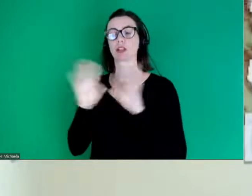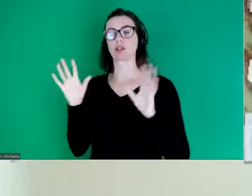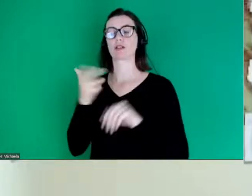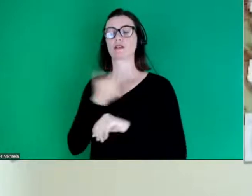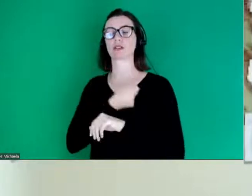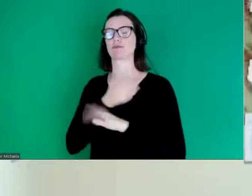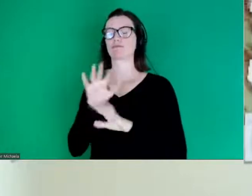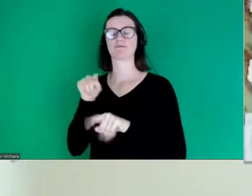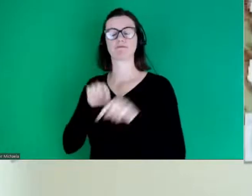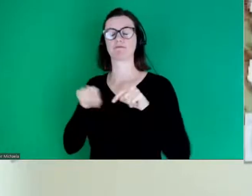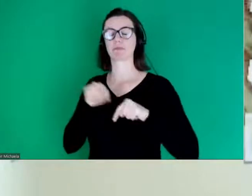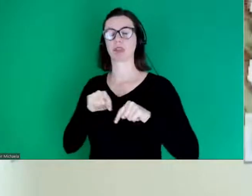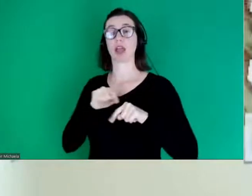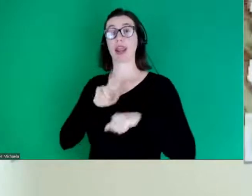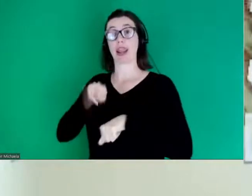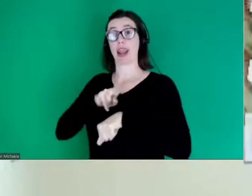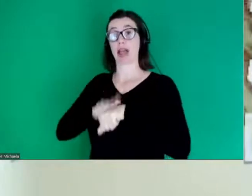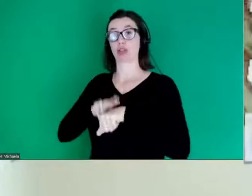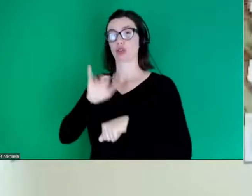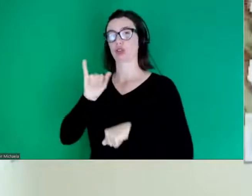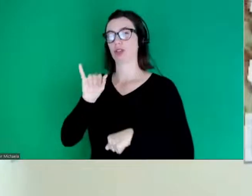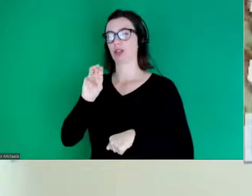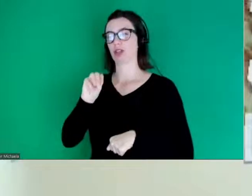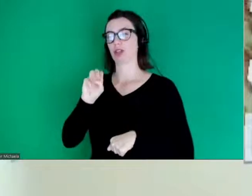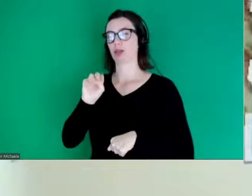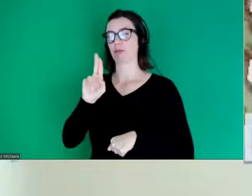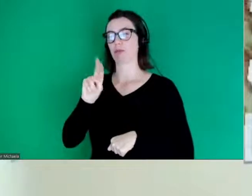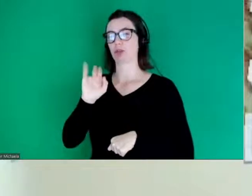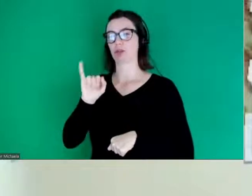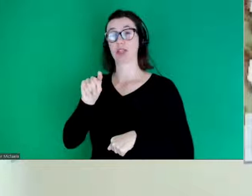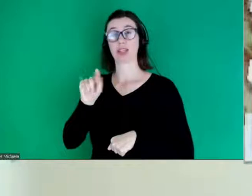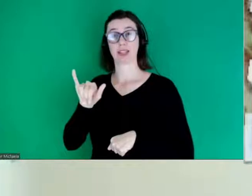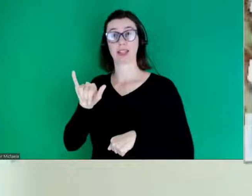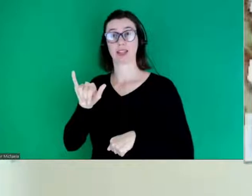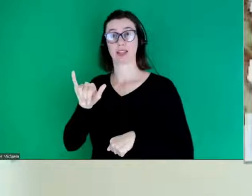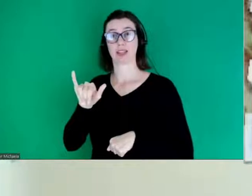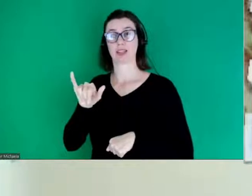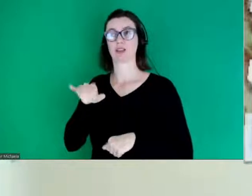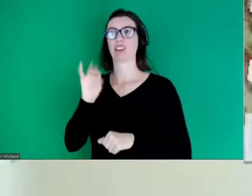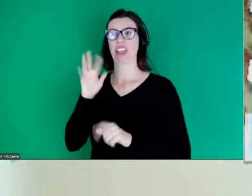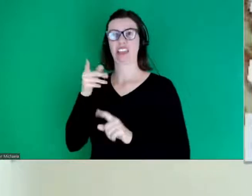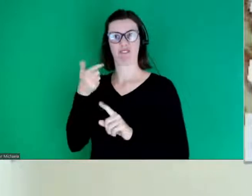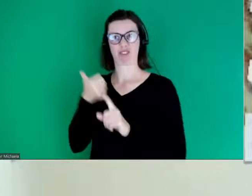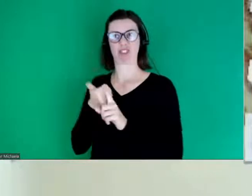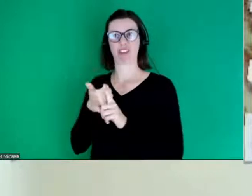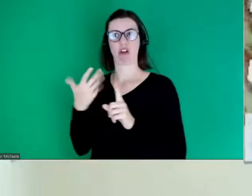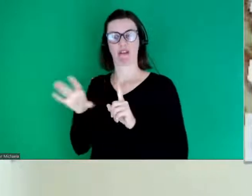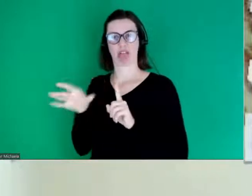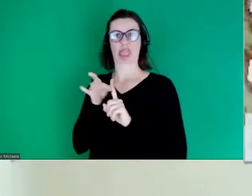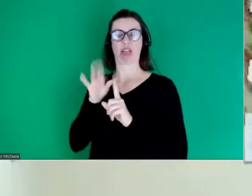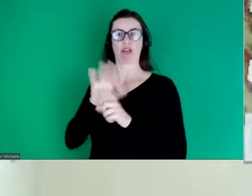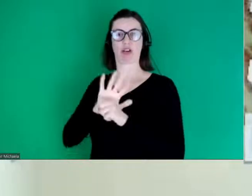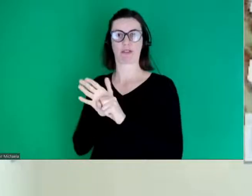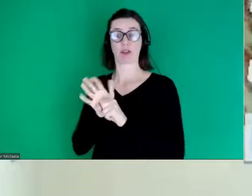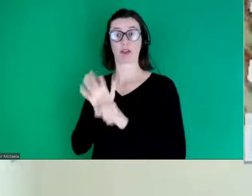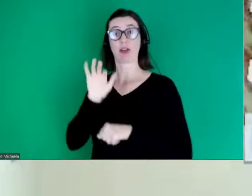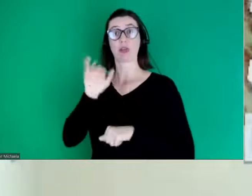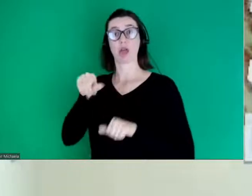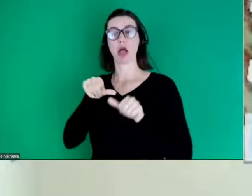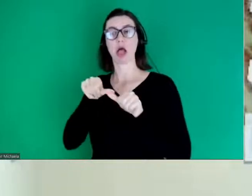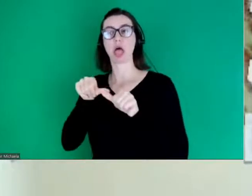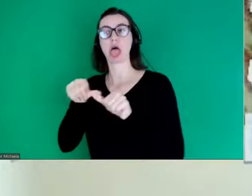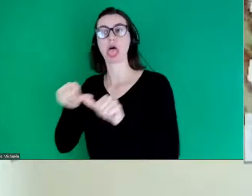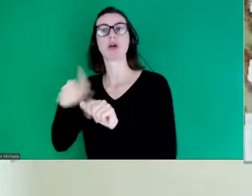that natural immunity from having had the illness lasts for a good 3